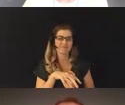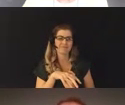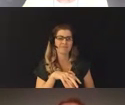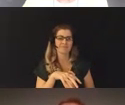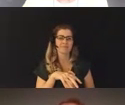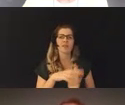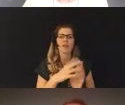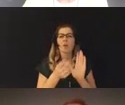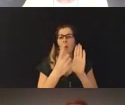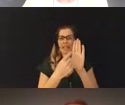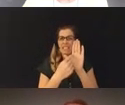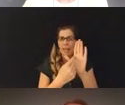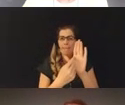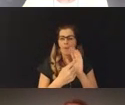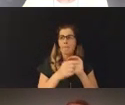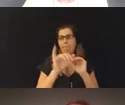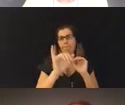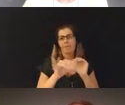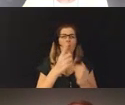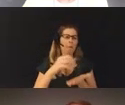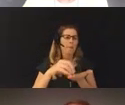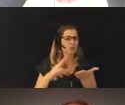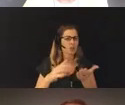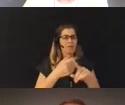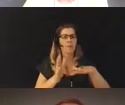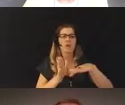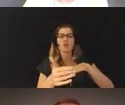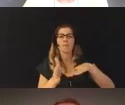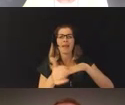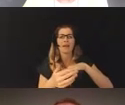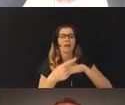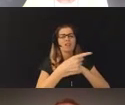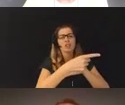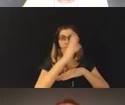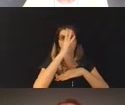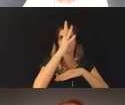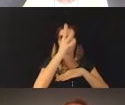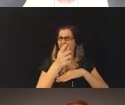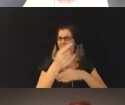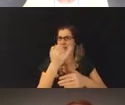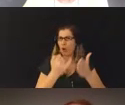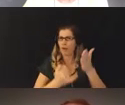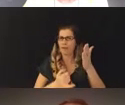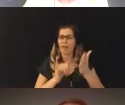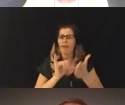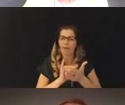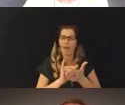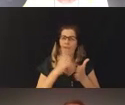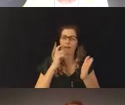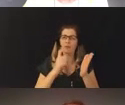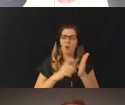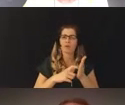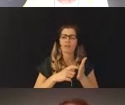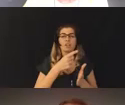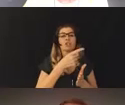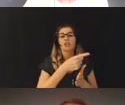An example of this is a unit a student of mine in Jamaica came up with a few years ago that focused on the things that we carry with them. She was craving